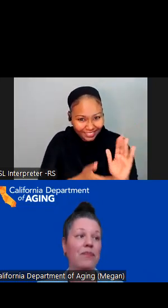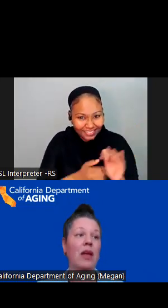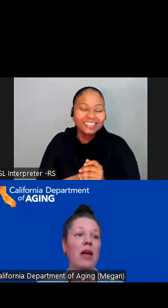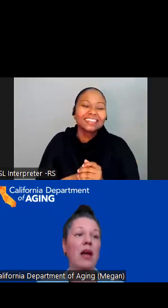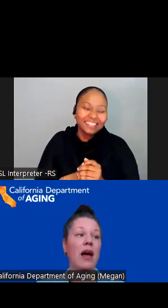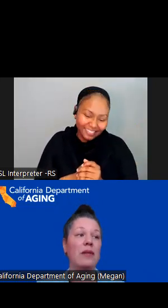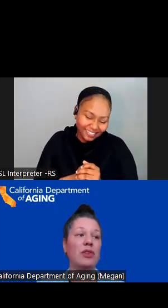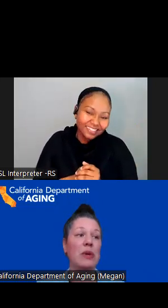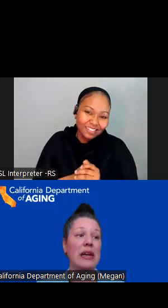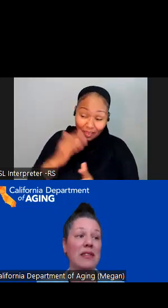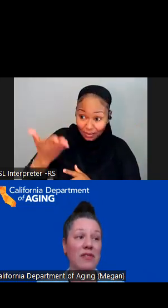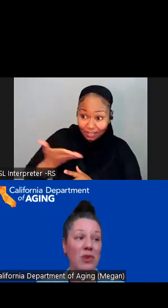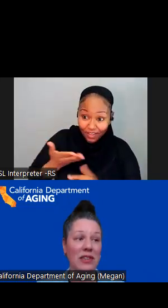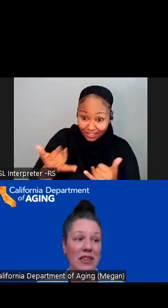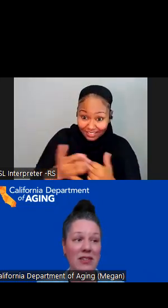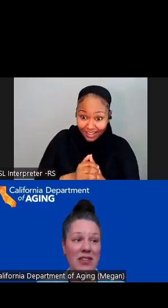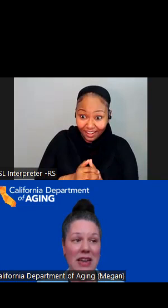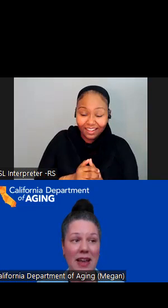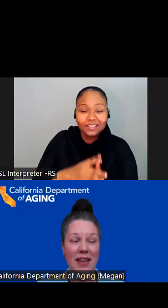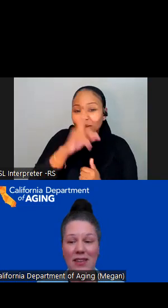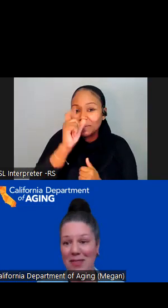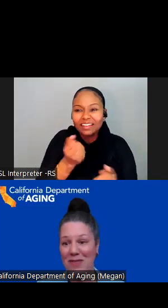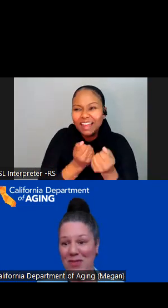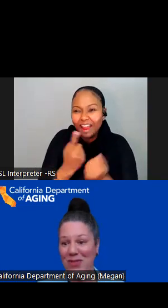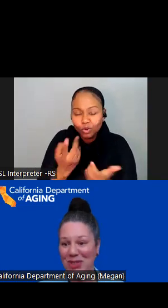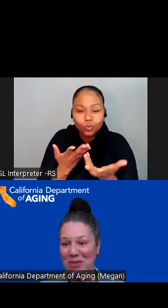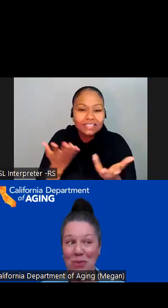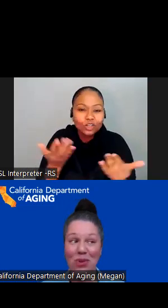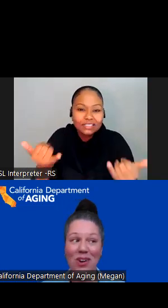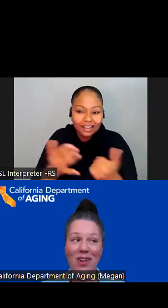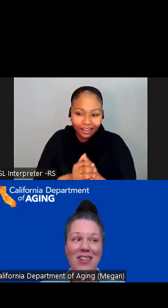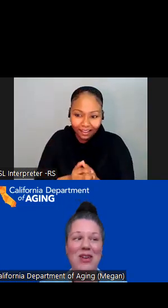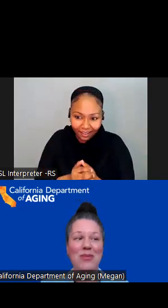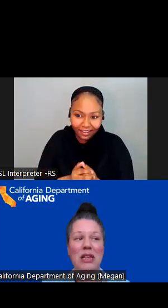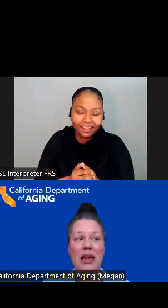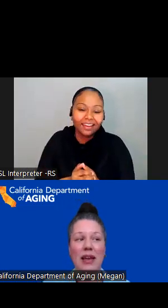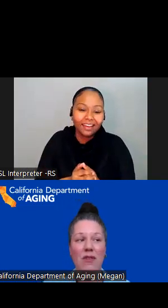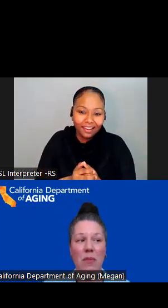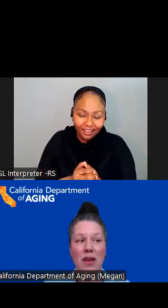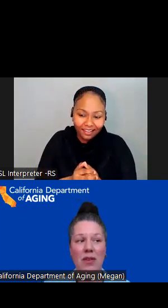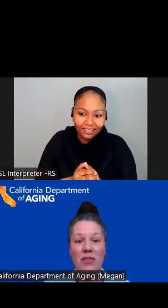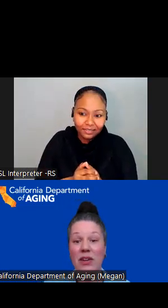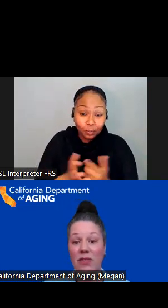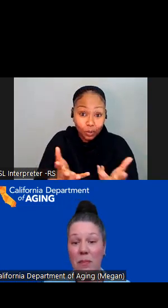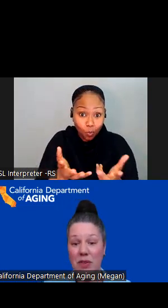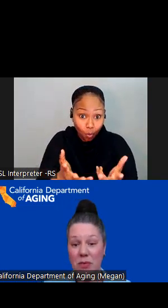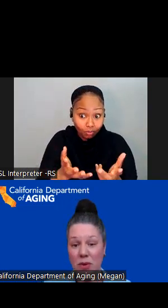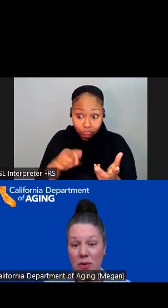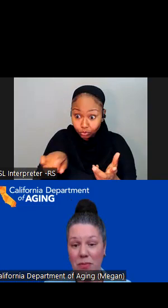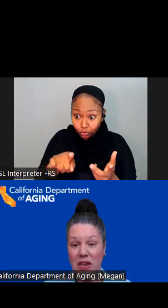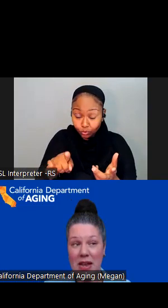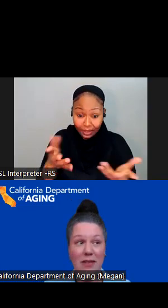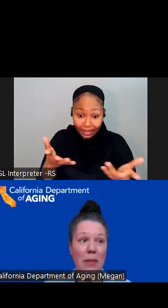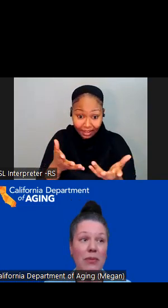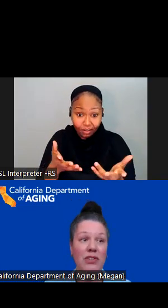workgroup. So because everyone's here today and for the version of the roll call, we'd like everybody who's here from these